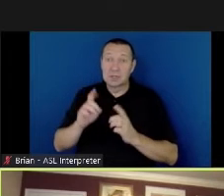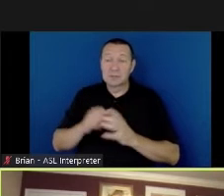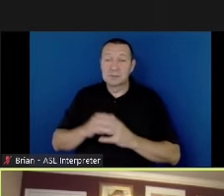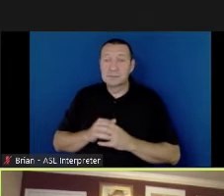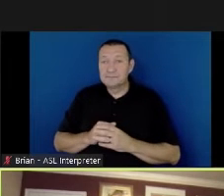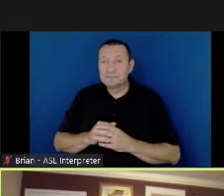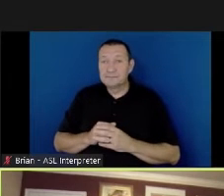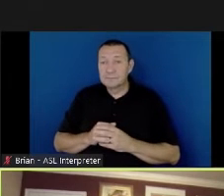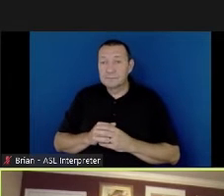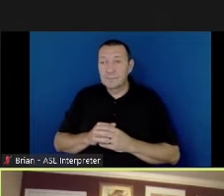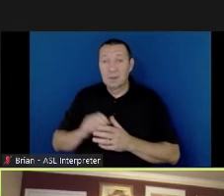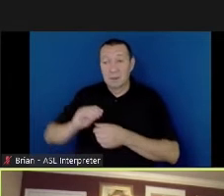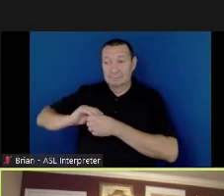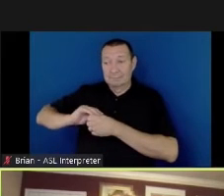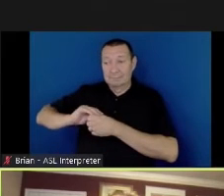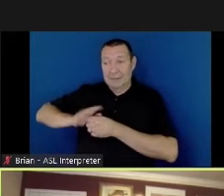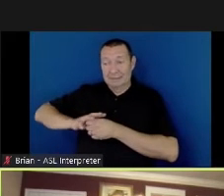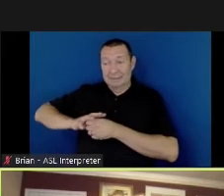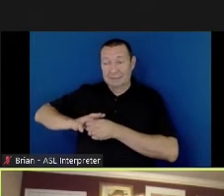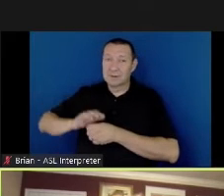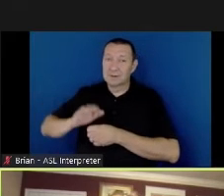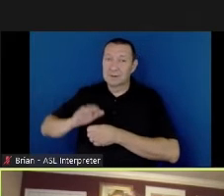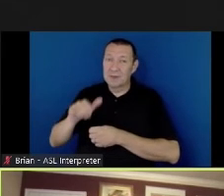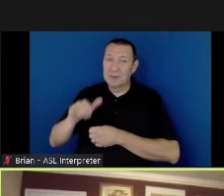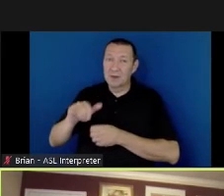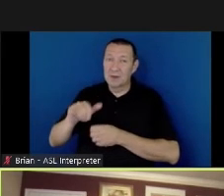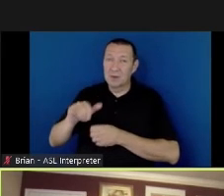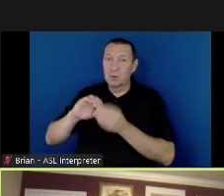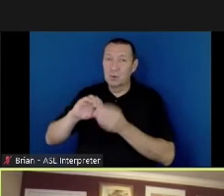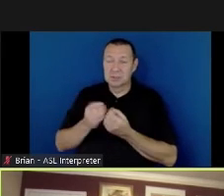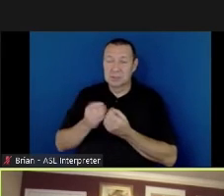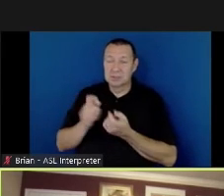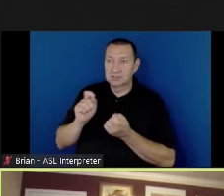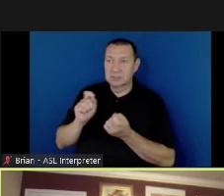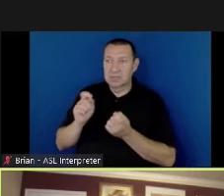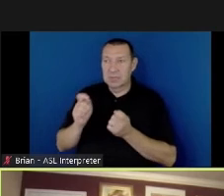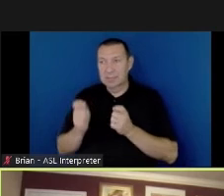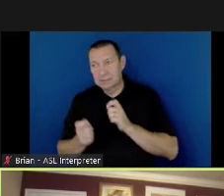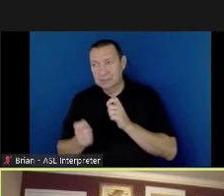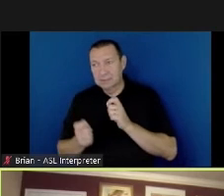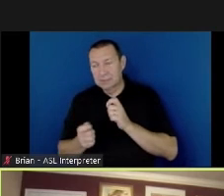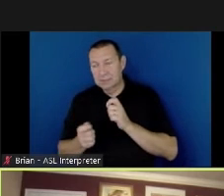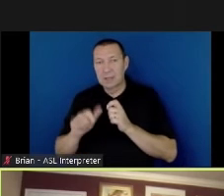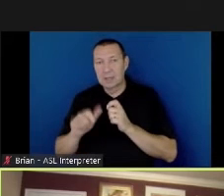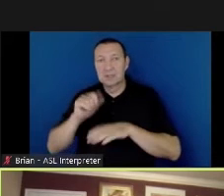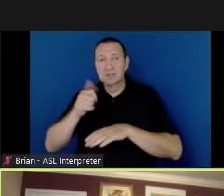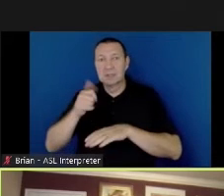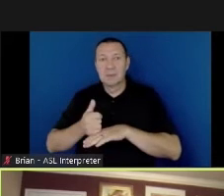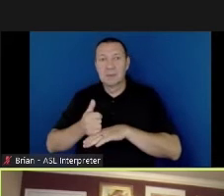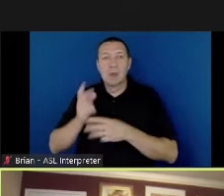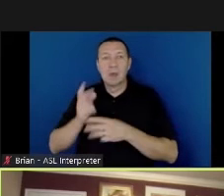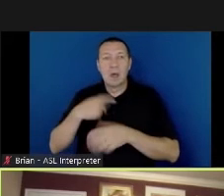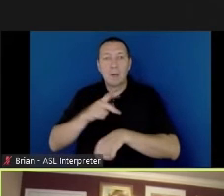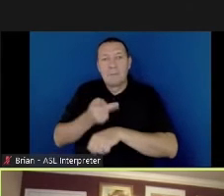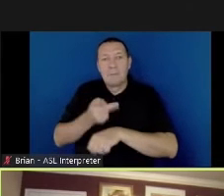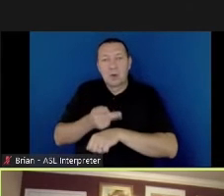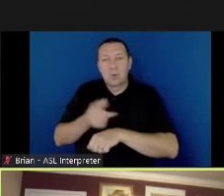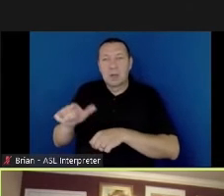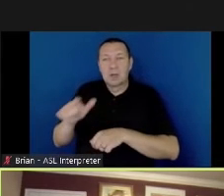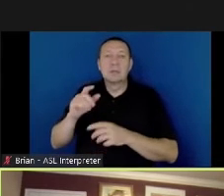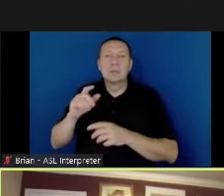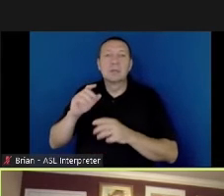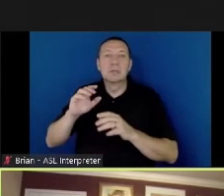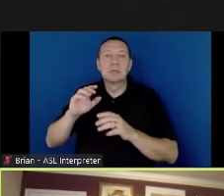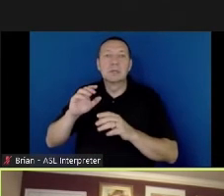The pandemic caused the organization to pivot and create a Paraguayan television program to teach lessons